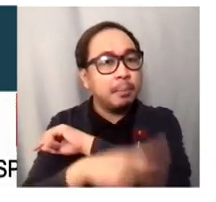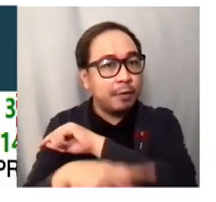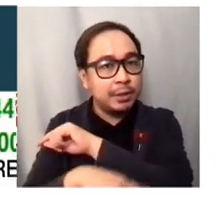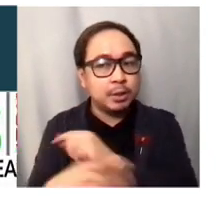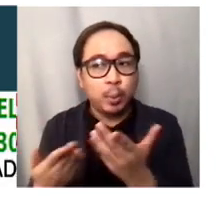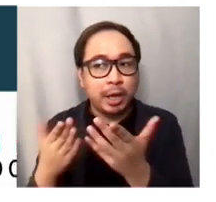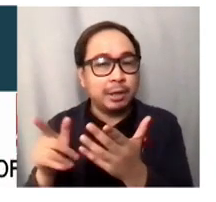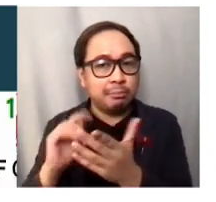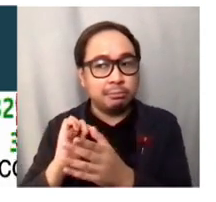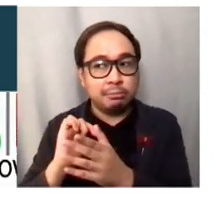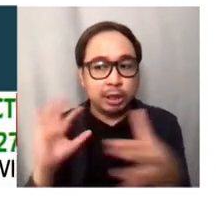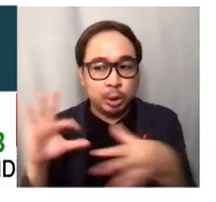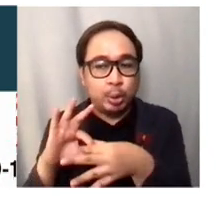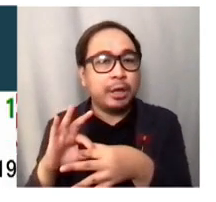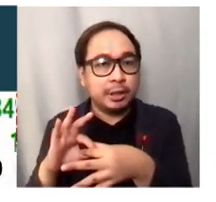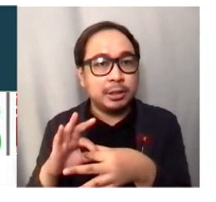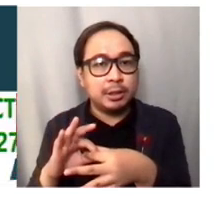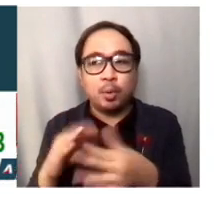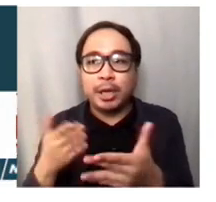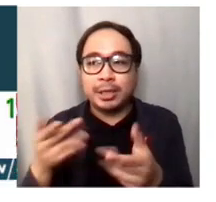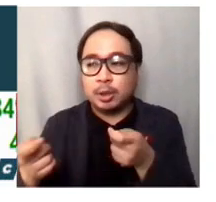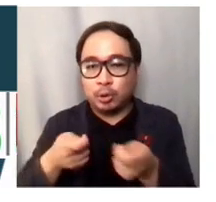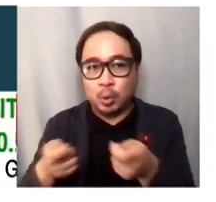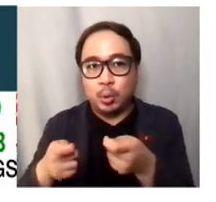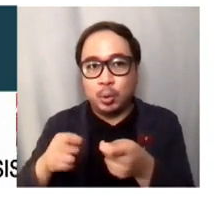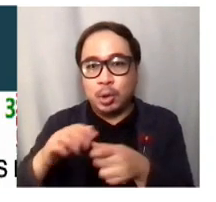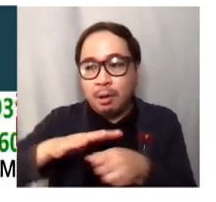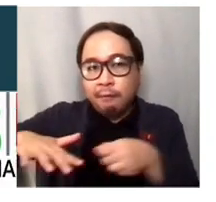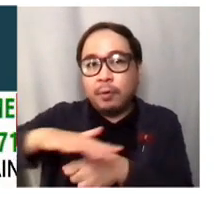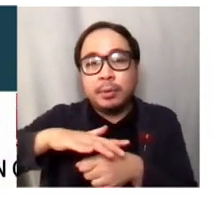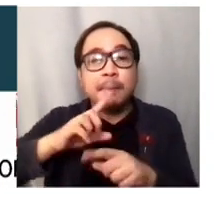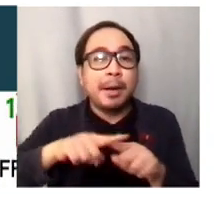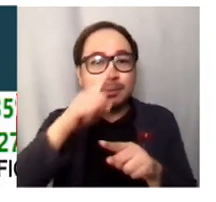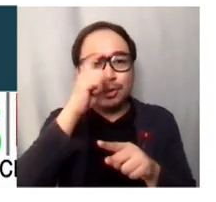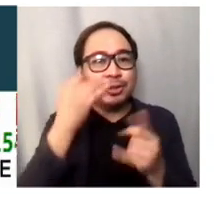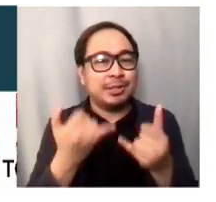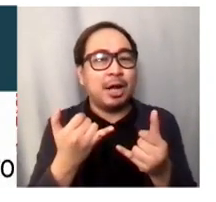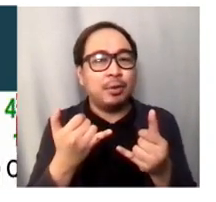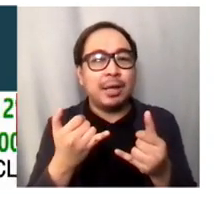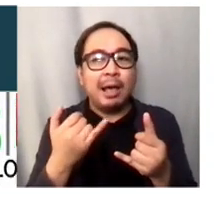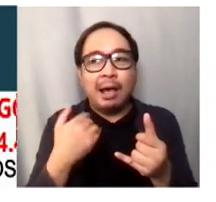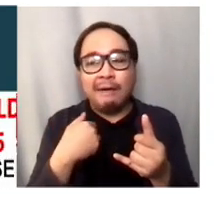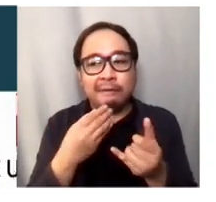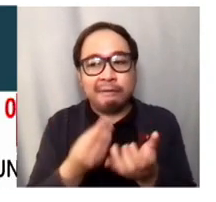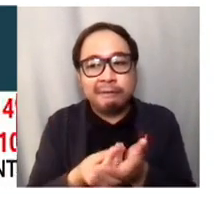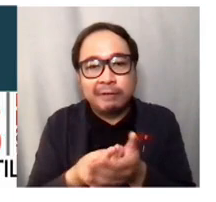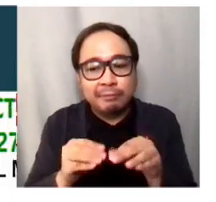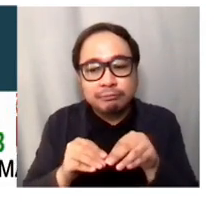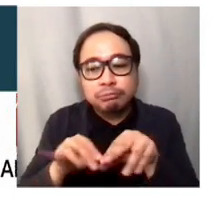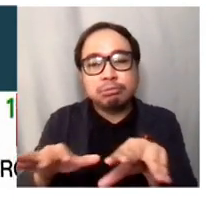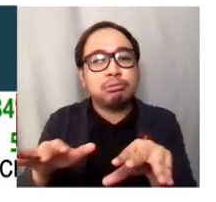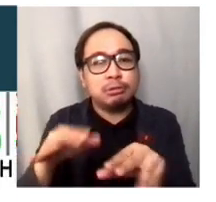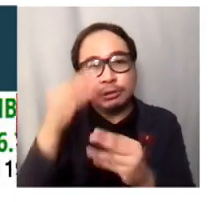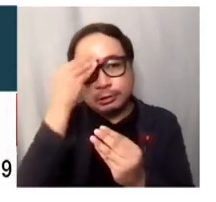or in the regions where they have jurisdiction. But because of the leakages of information, and this is also